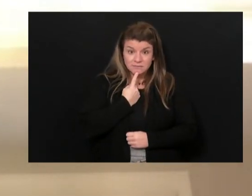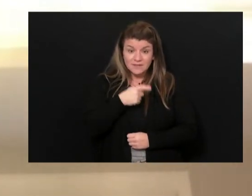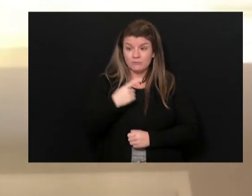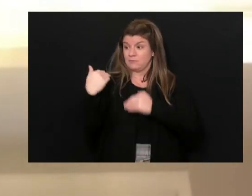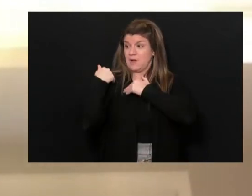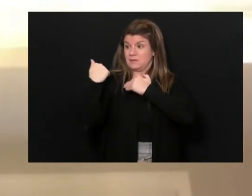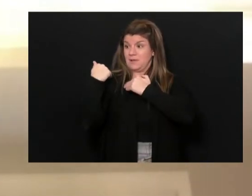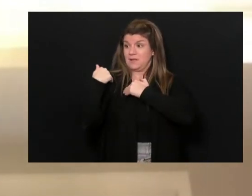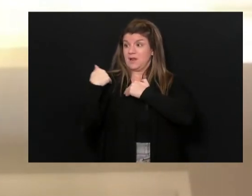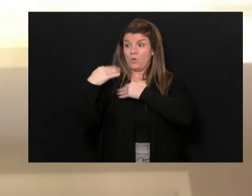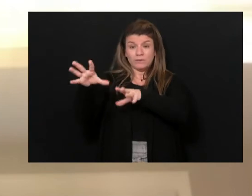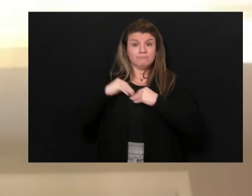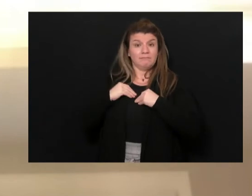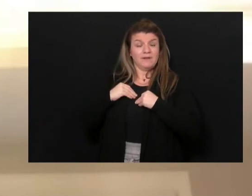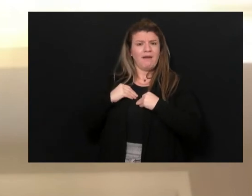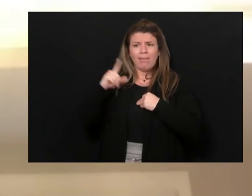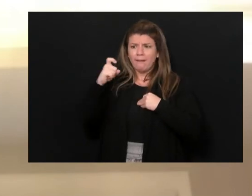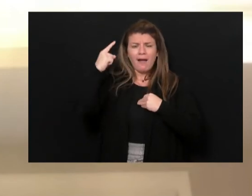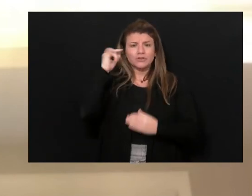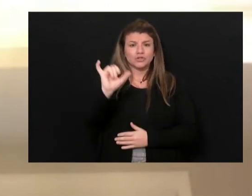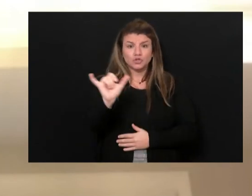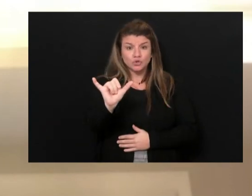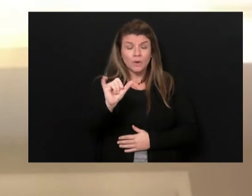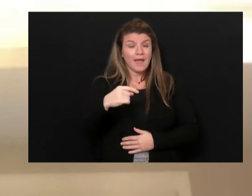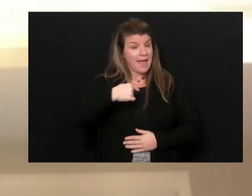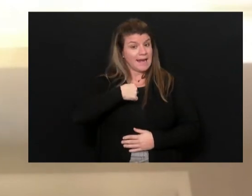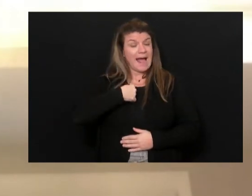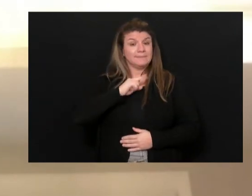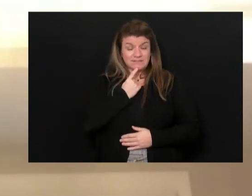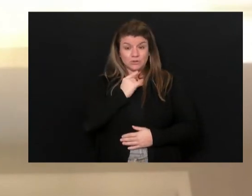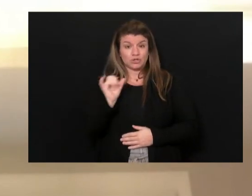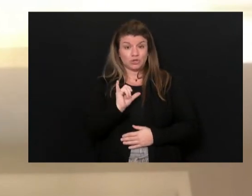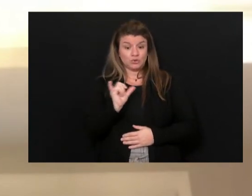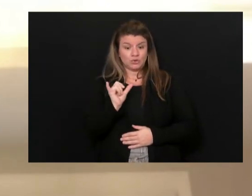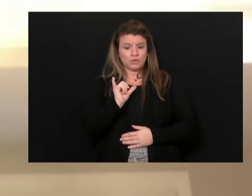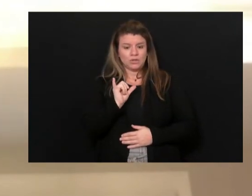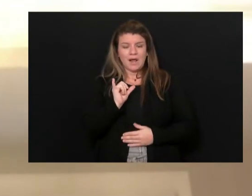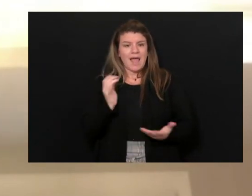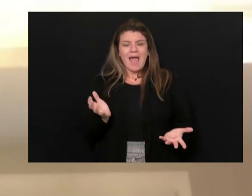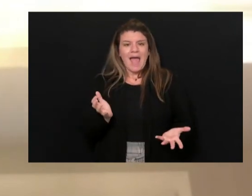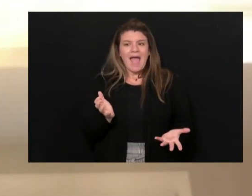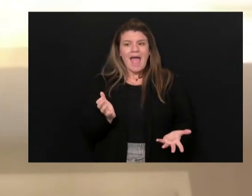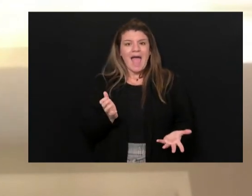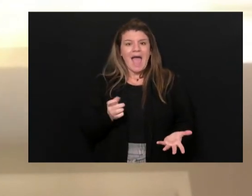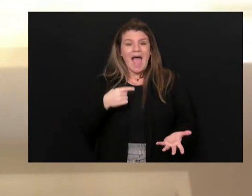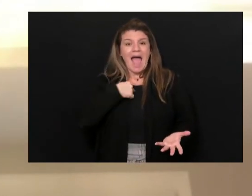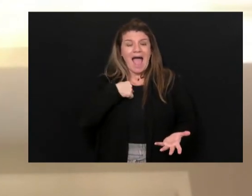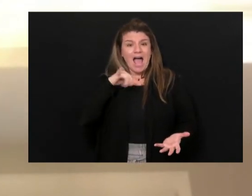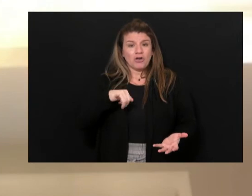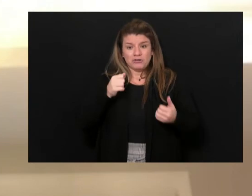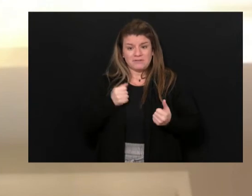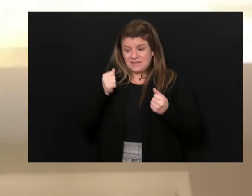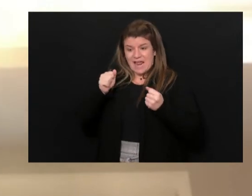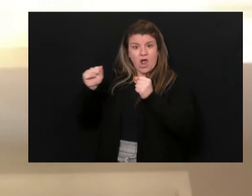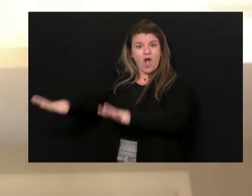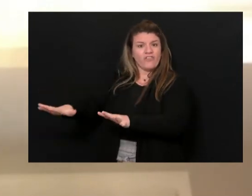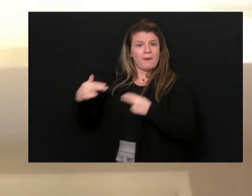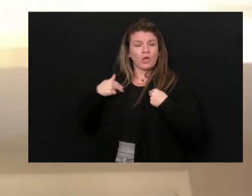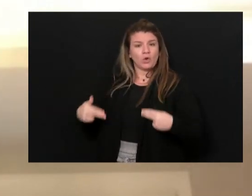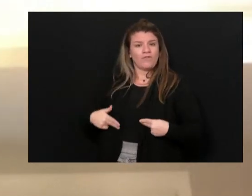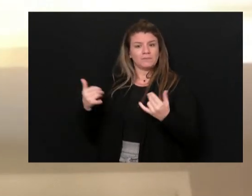Clearly, the governor takes it serious, and I take it serious when I could take the uniform off today,